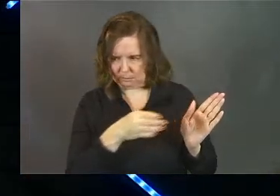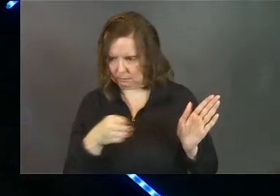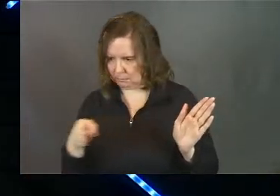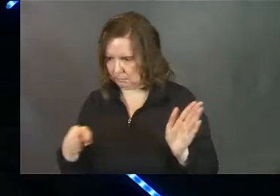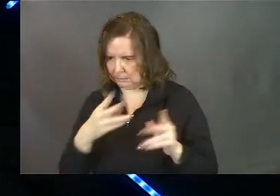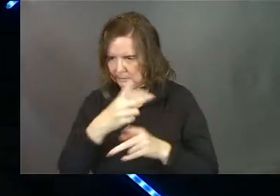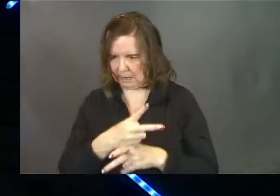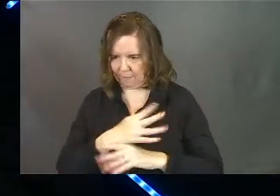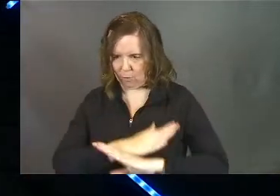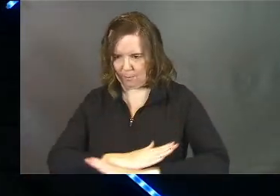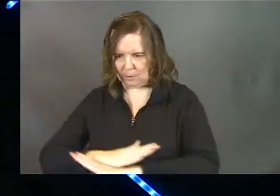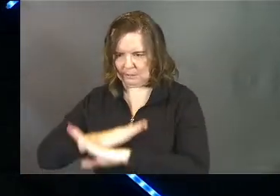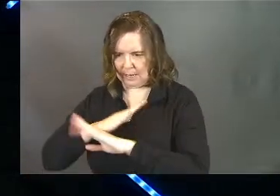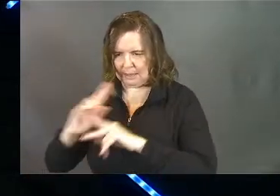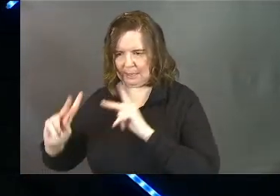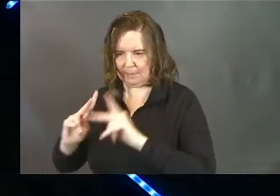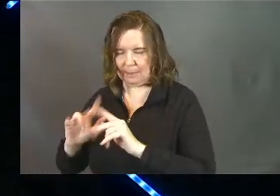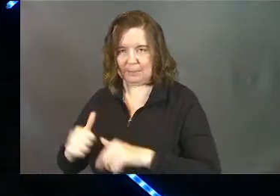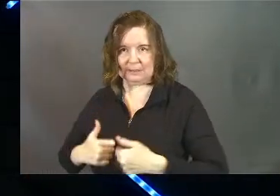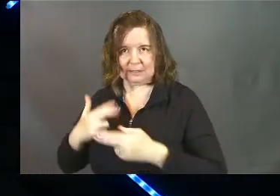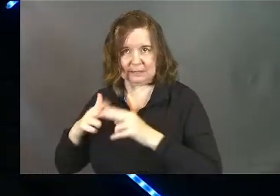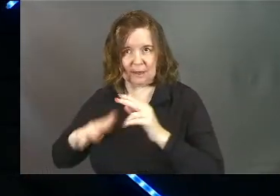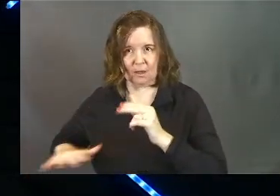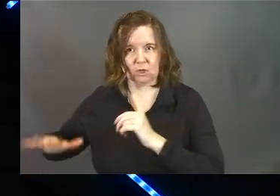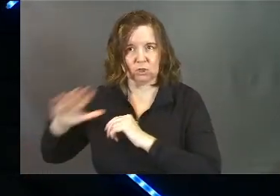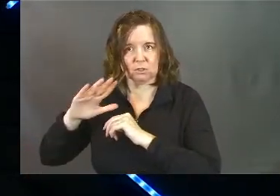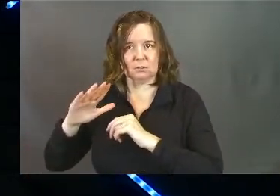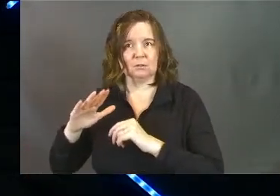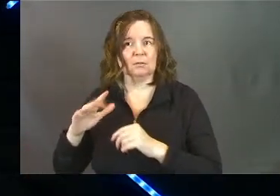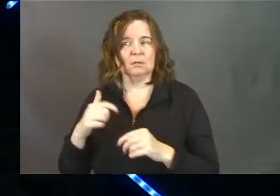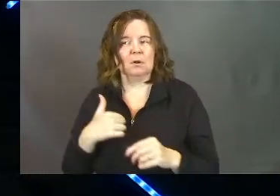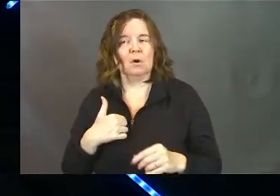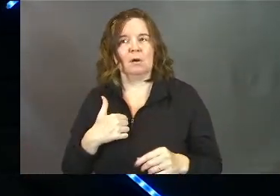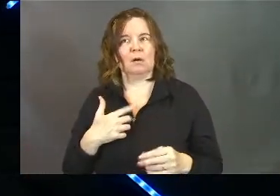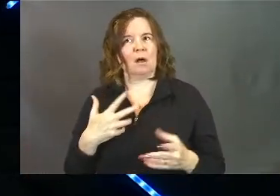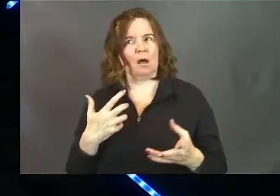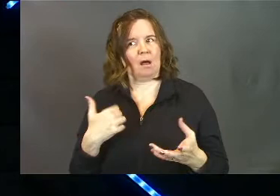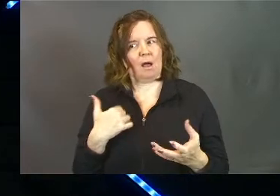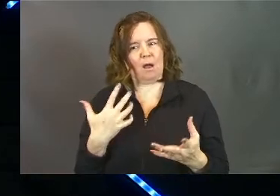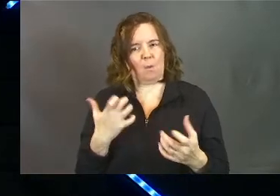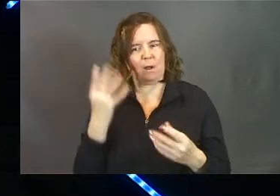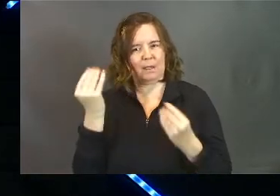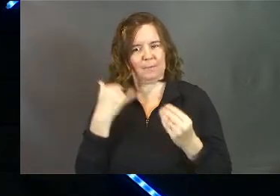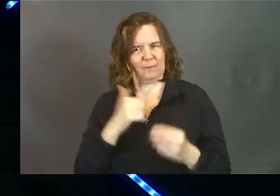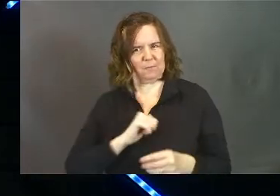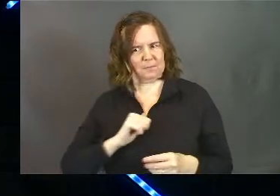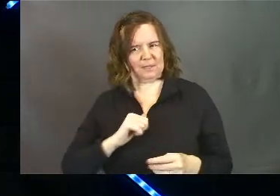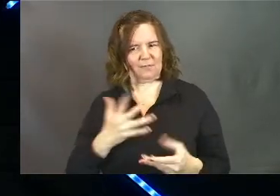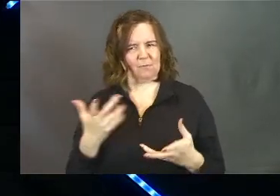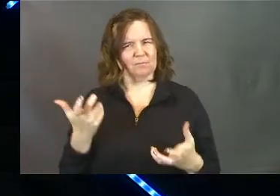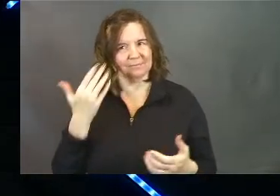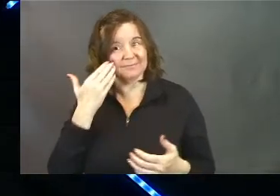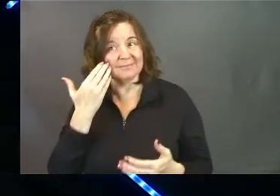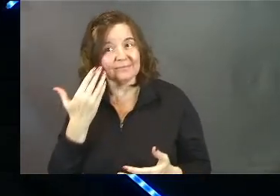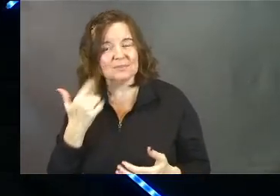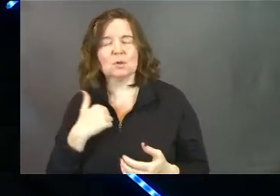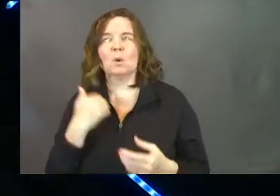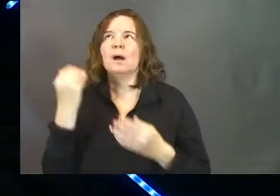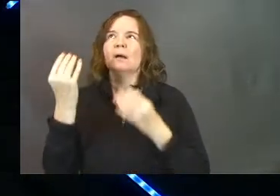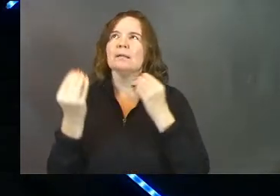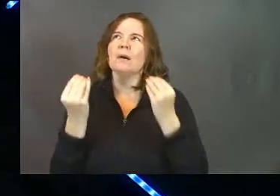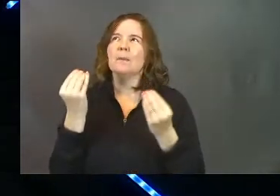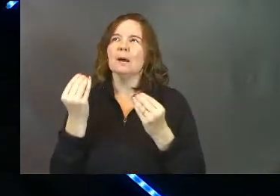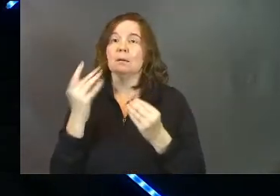of caring for and protecting these people in his nation. Well, you know, I kind of want to, like, think about this for myself, you know. So I thought